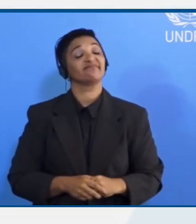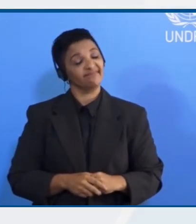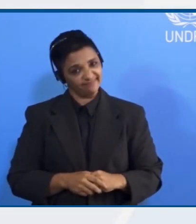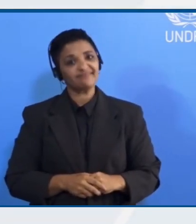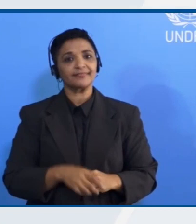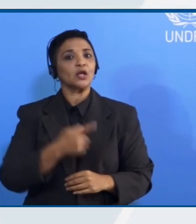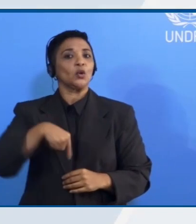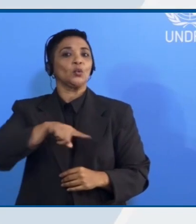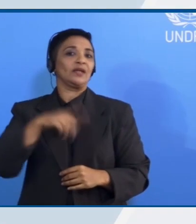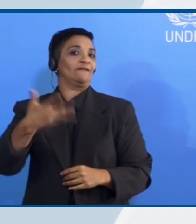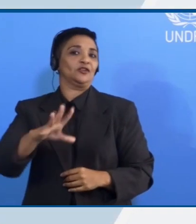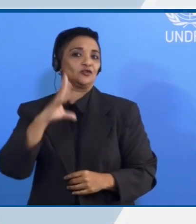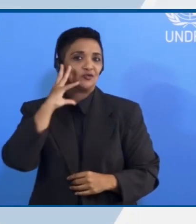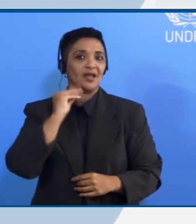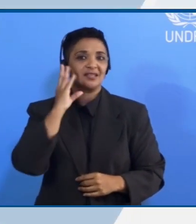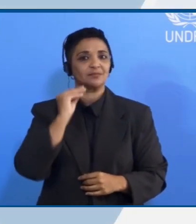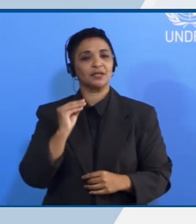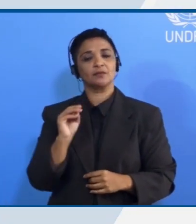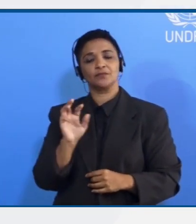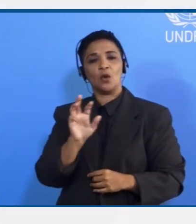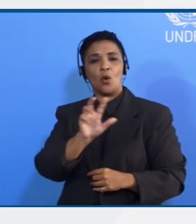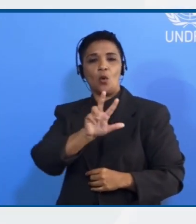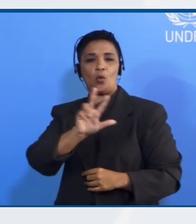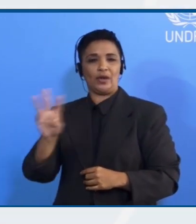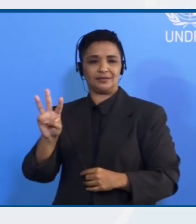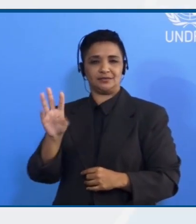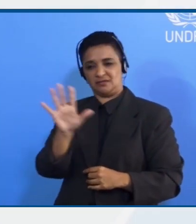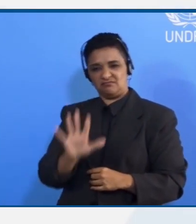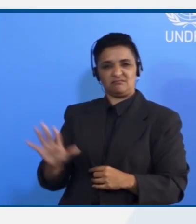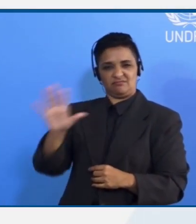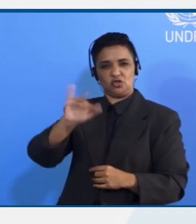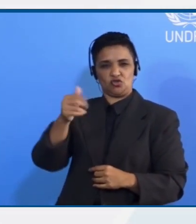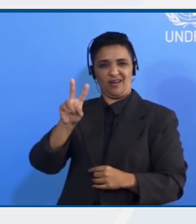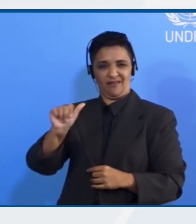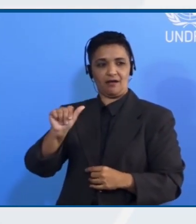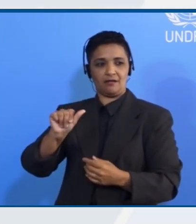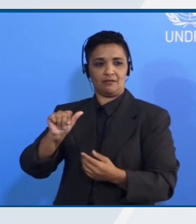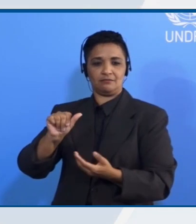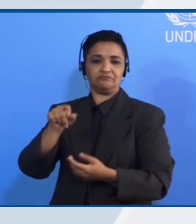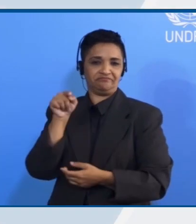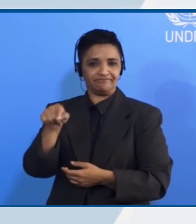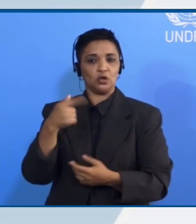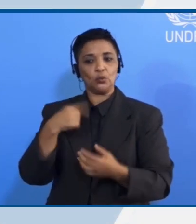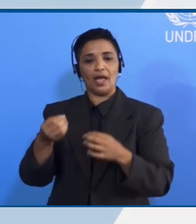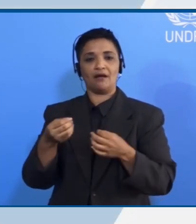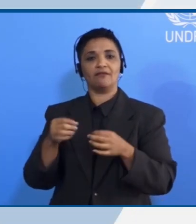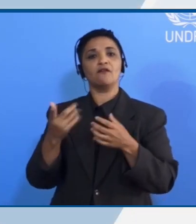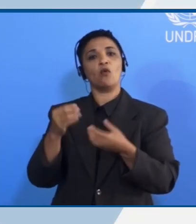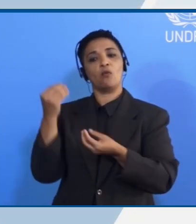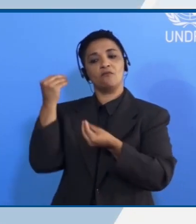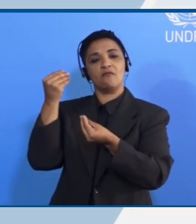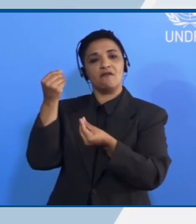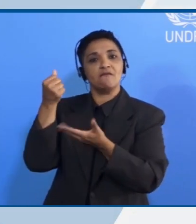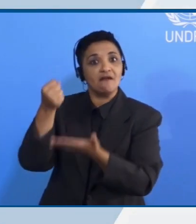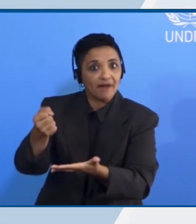experience helping West Java province creating a project pipeline for